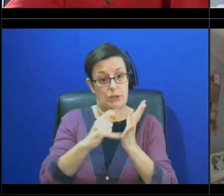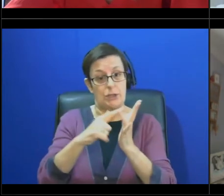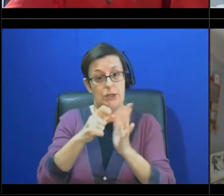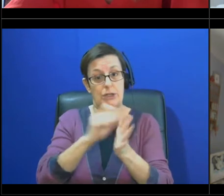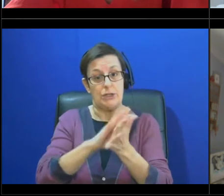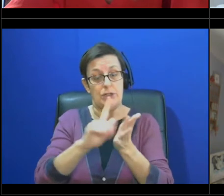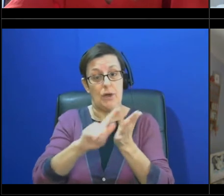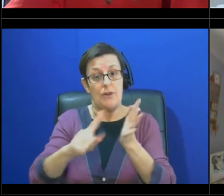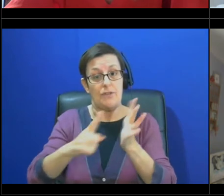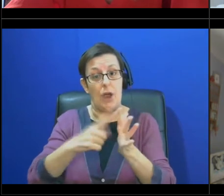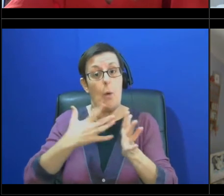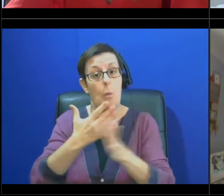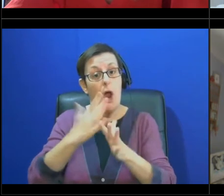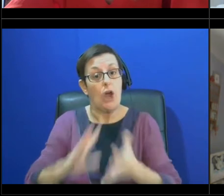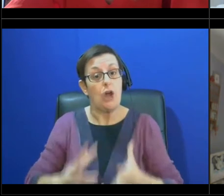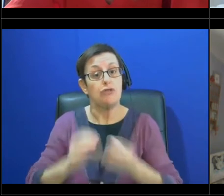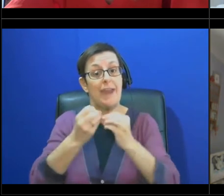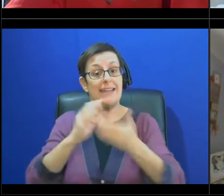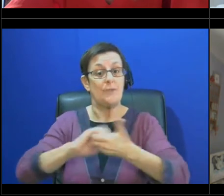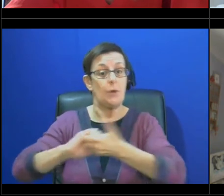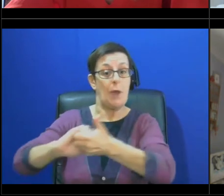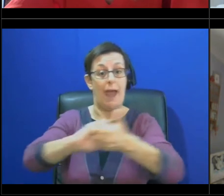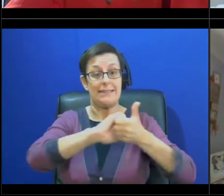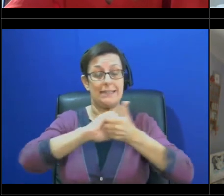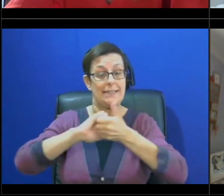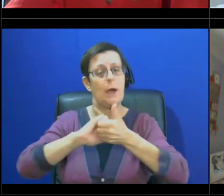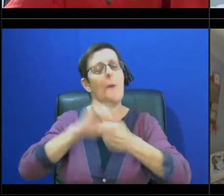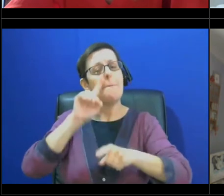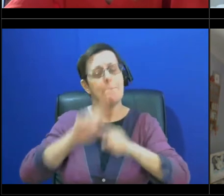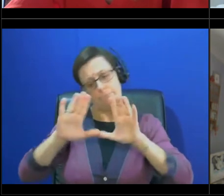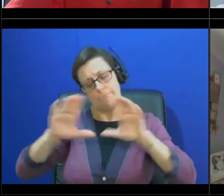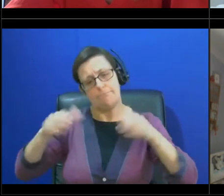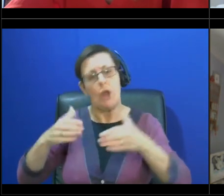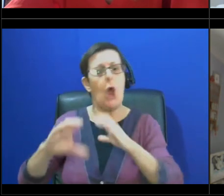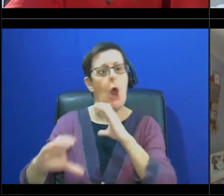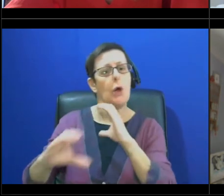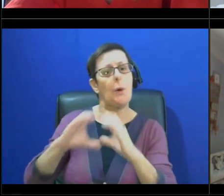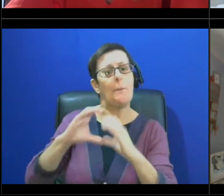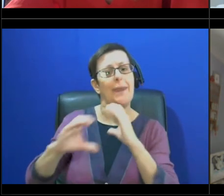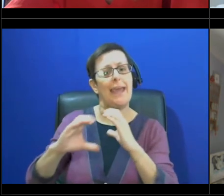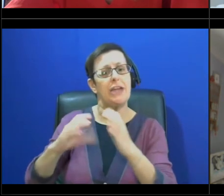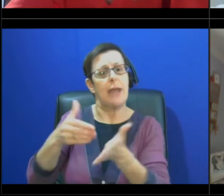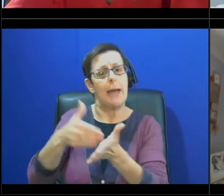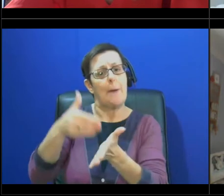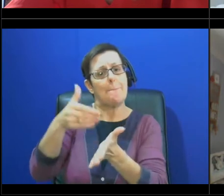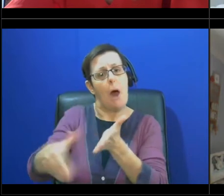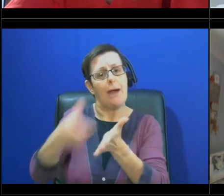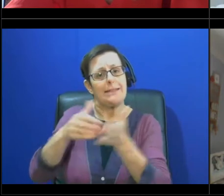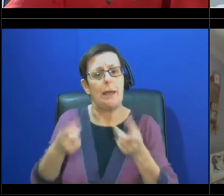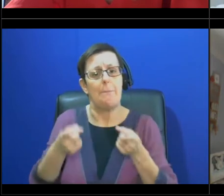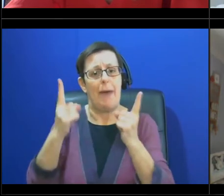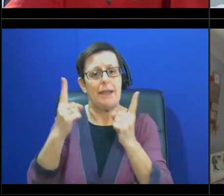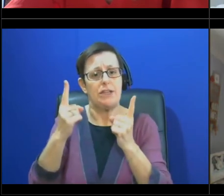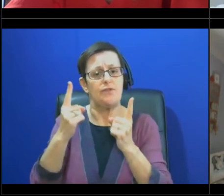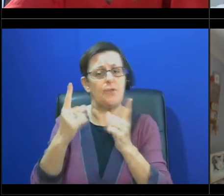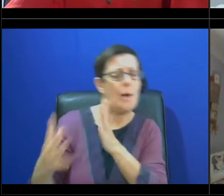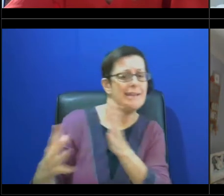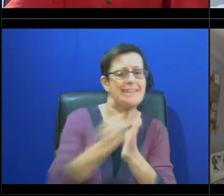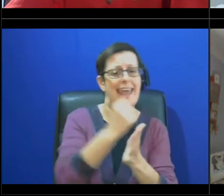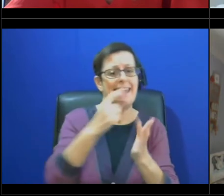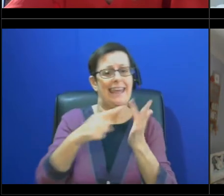for Creative United, predominantly as the comms and marketing manager for the Take It Away music scheme. But more recently, I've been working on